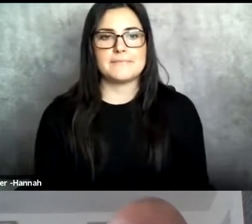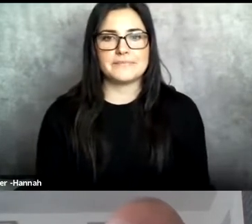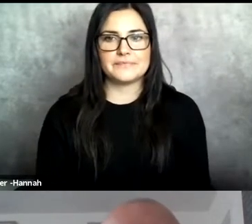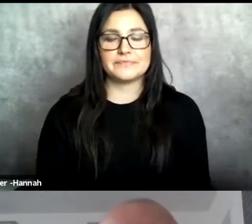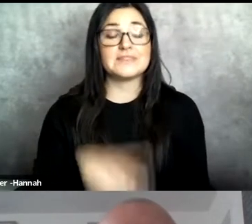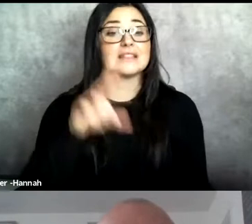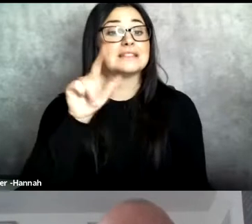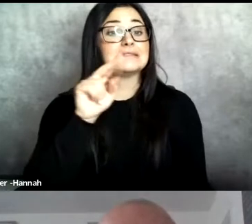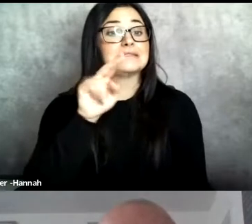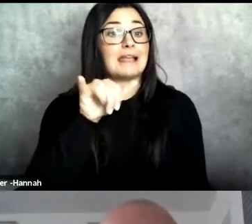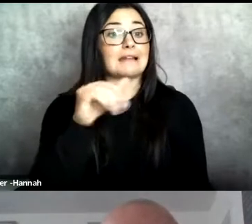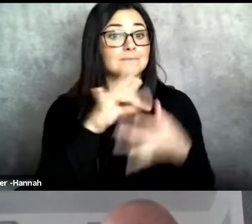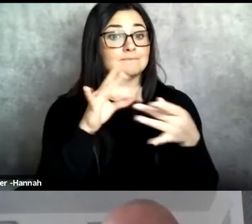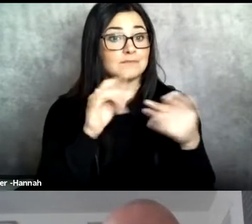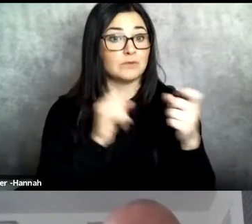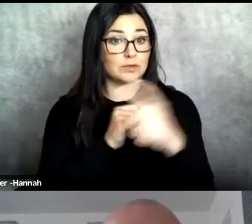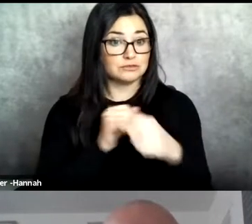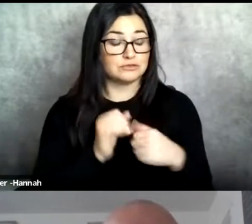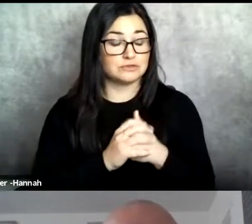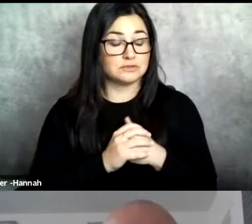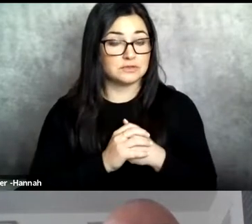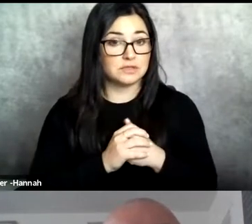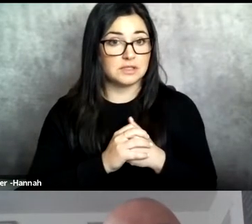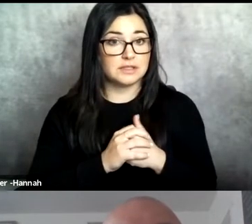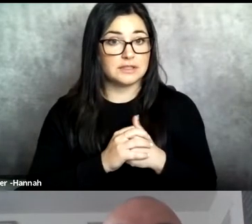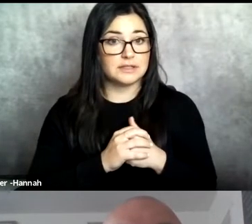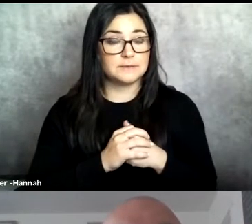Danny, I do have a question for you. I'm